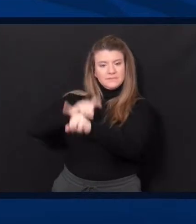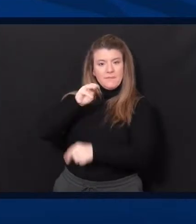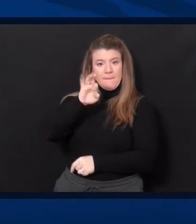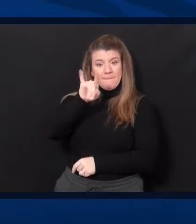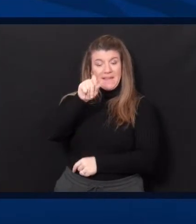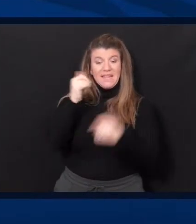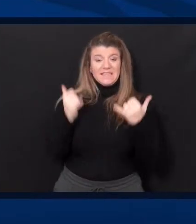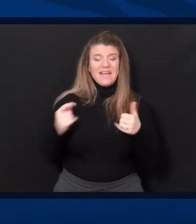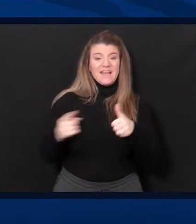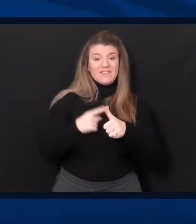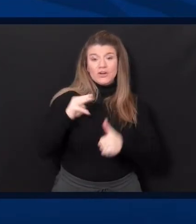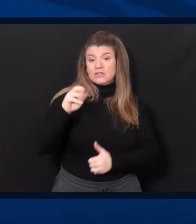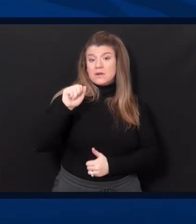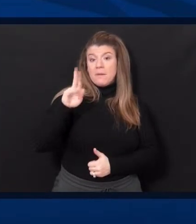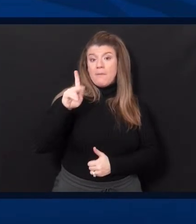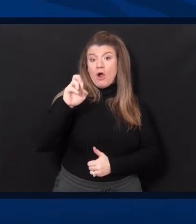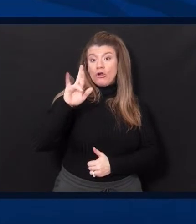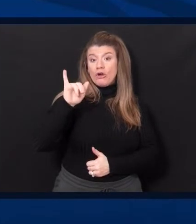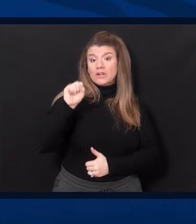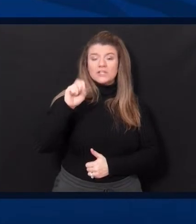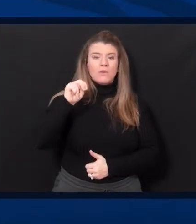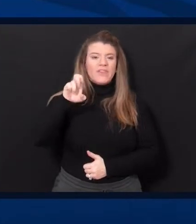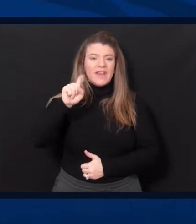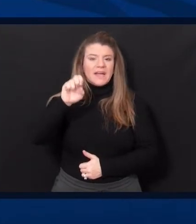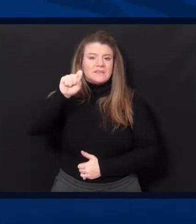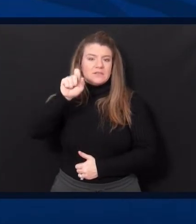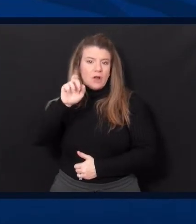today from Mark Curtis with Nexstar Media.